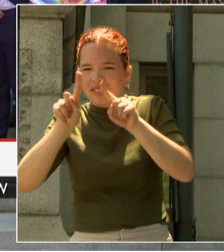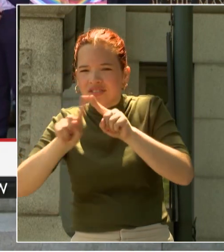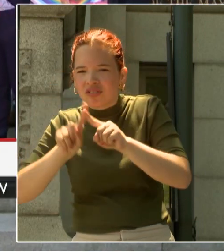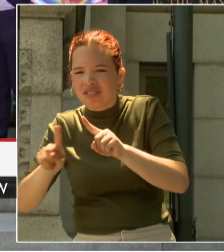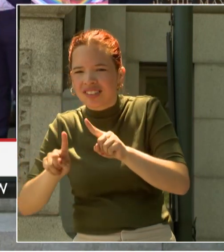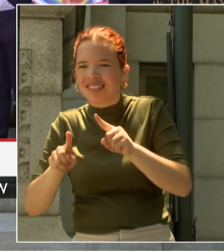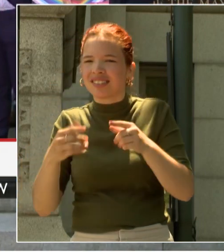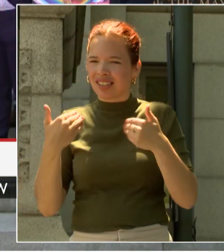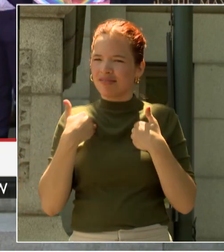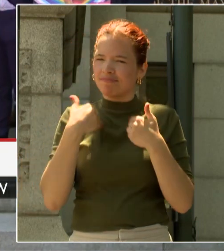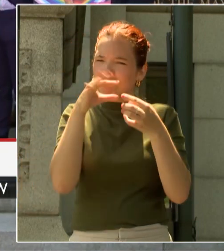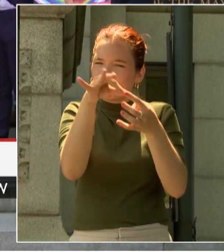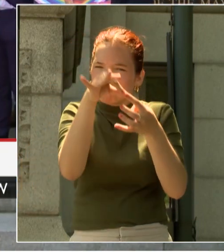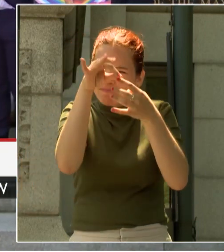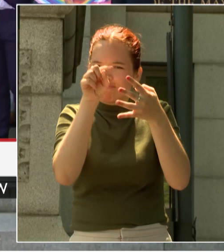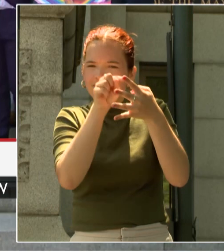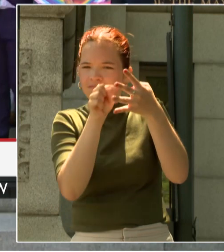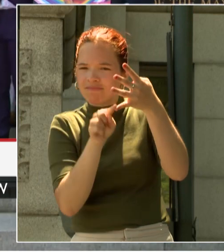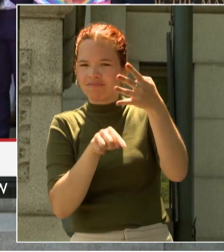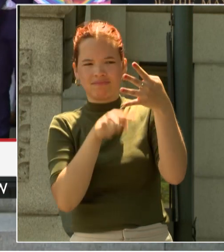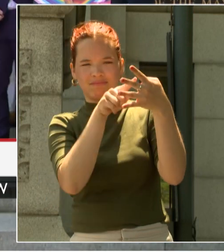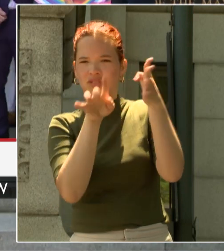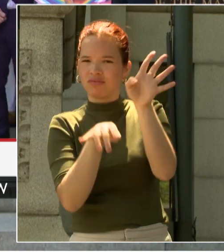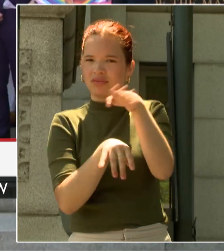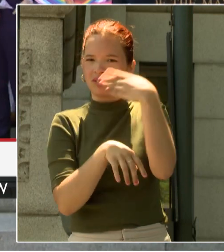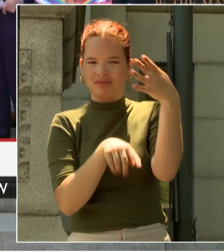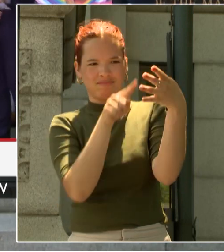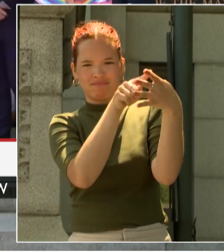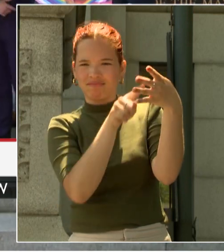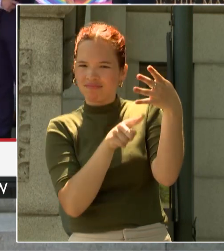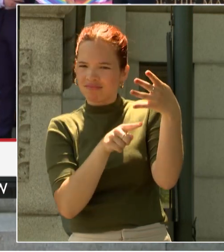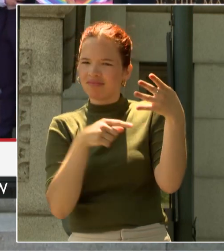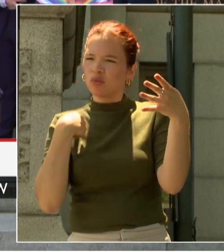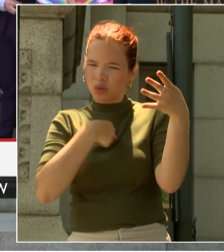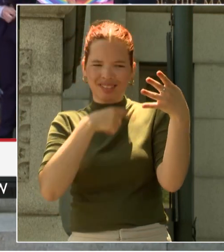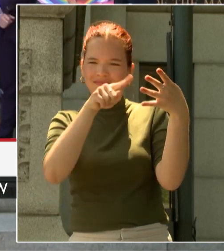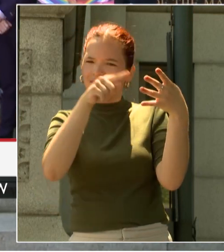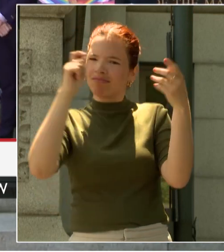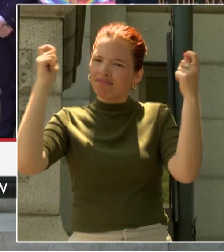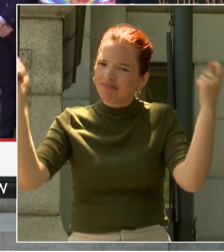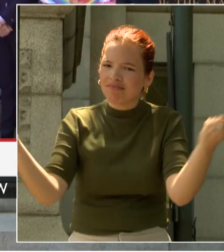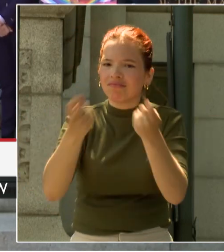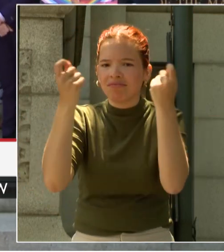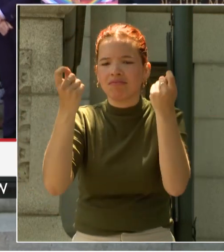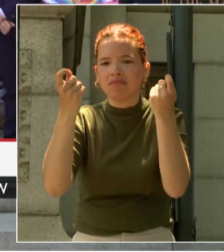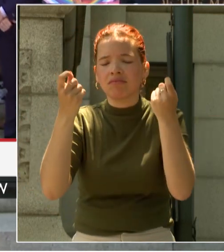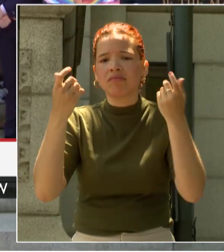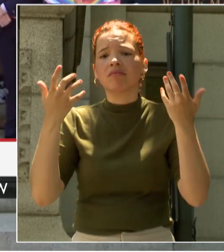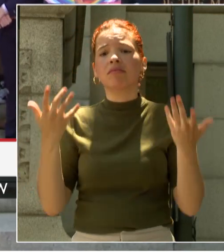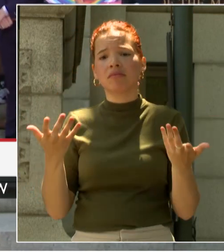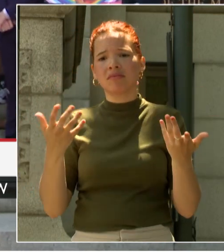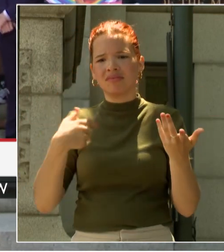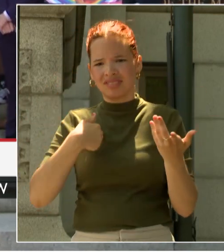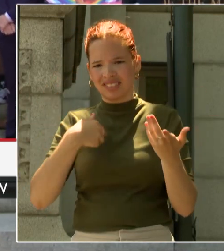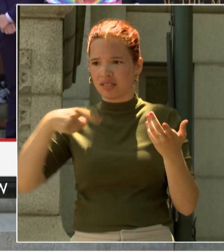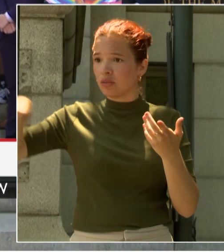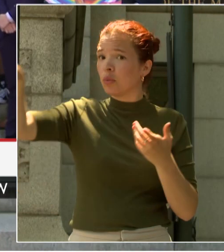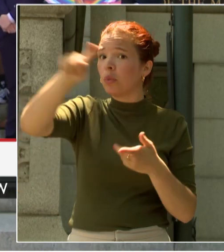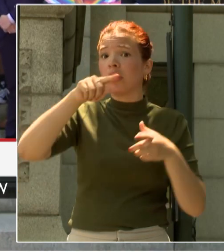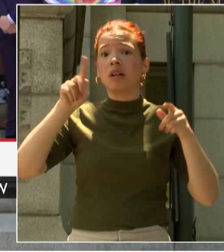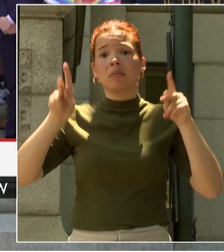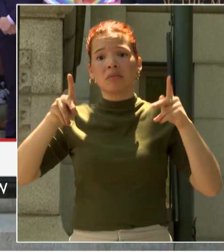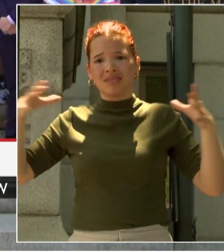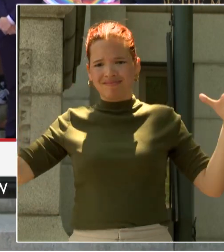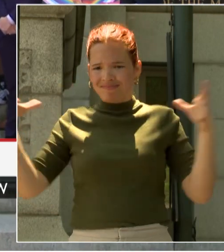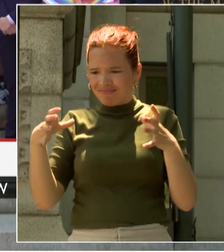identity and quality, its own identity to celebrate. And it also reminds me that when we come together as a diverse community, we are